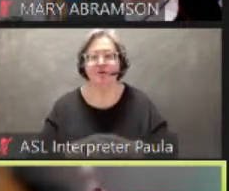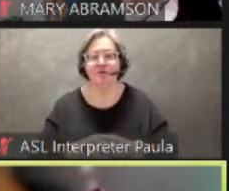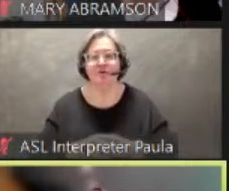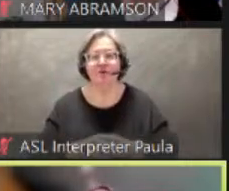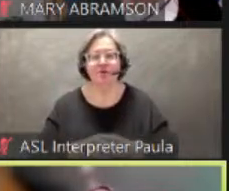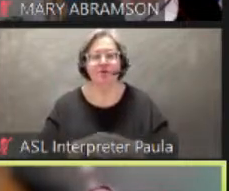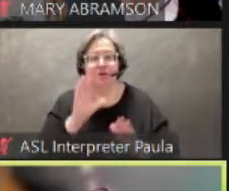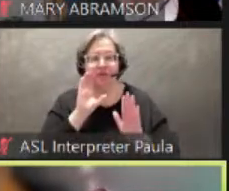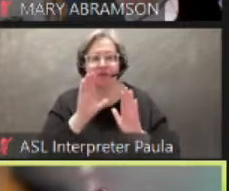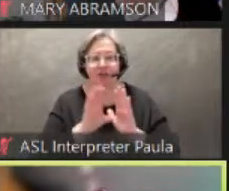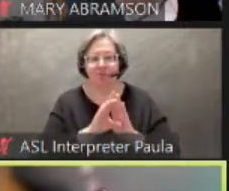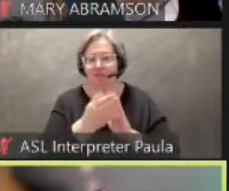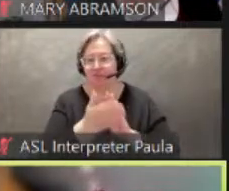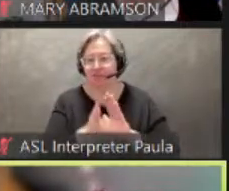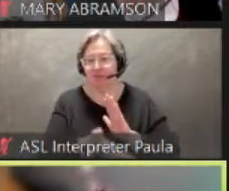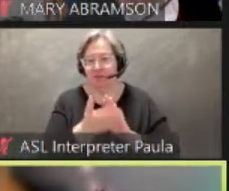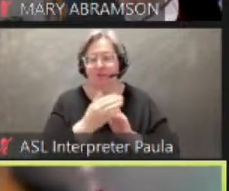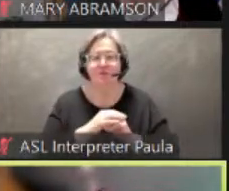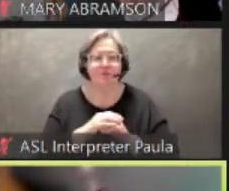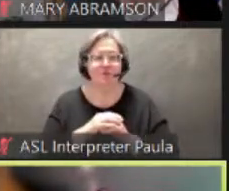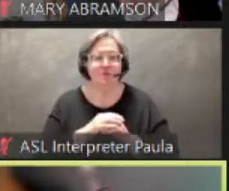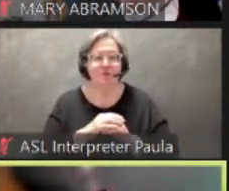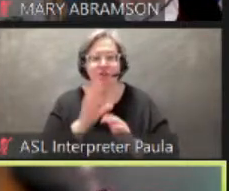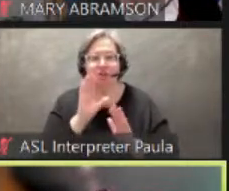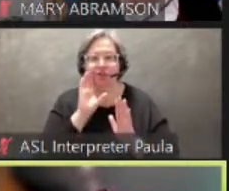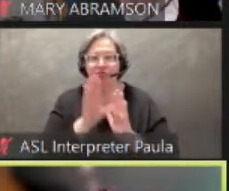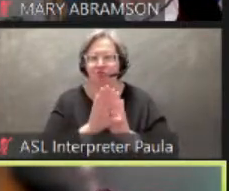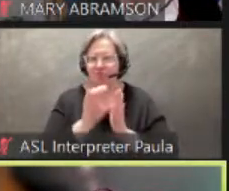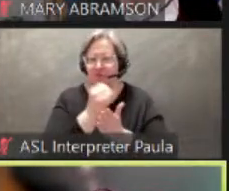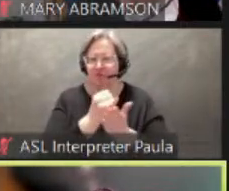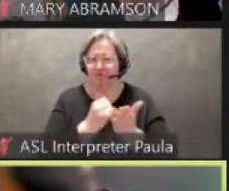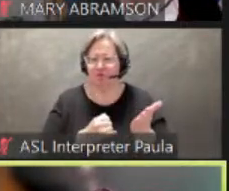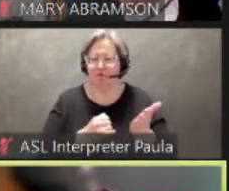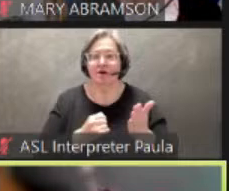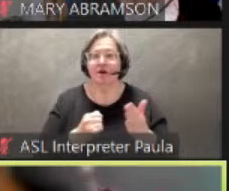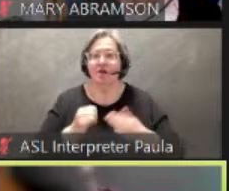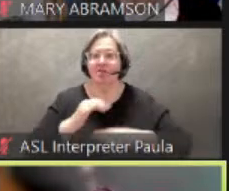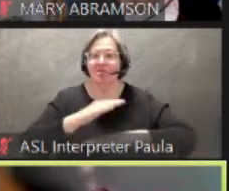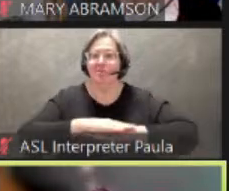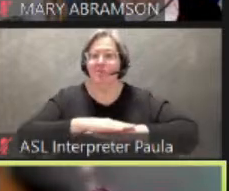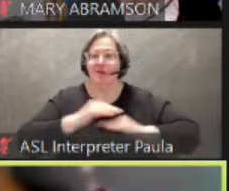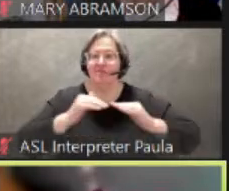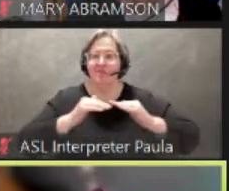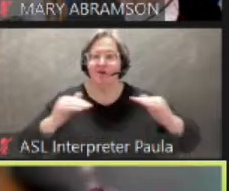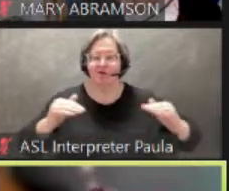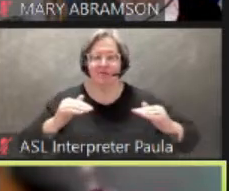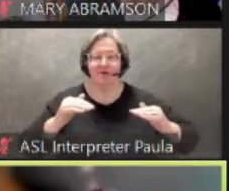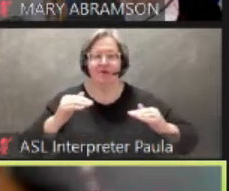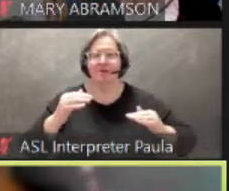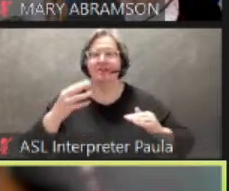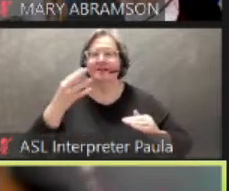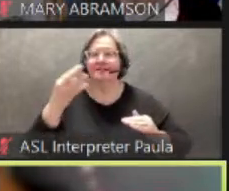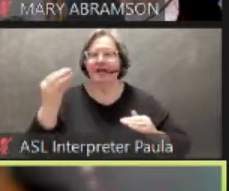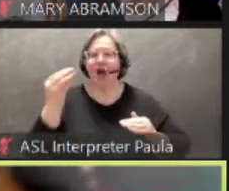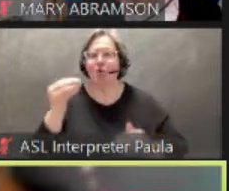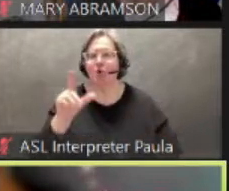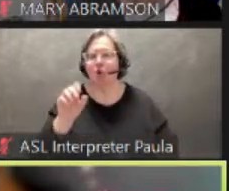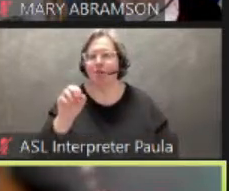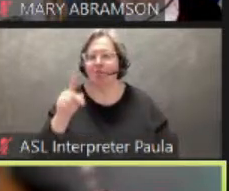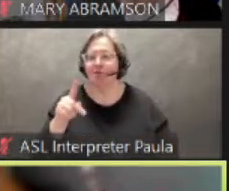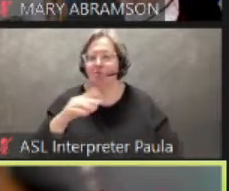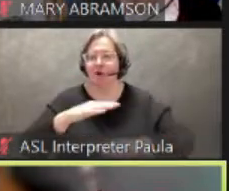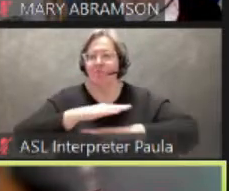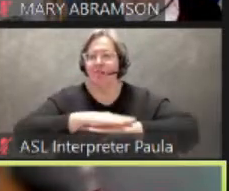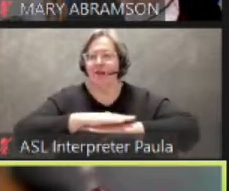the image that you're seeing on the screen right now is a rendering of platform level. This is on sort of the outer loop platform,